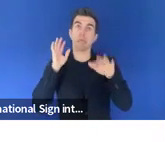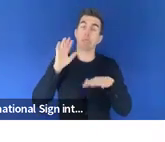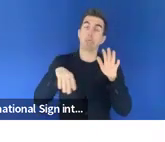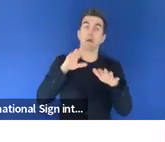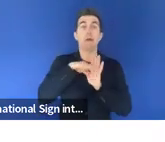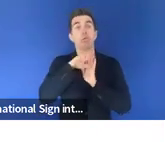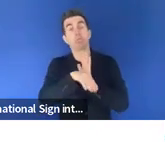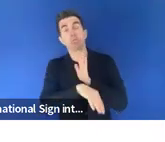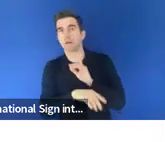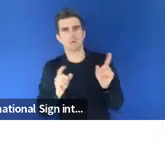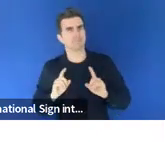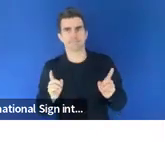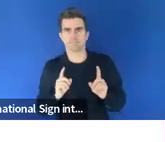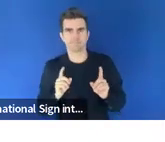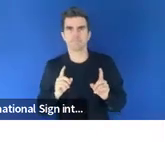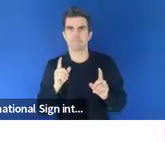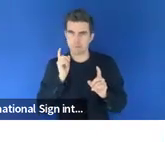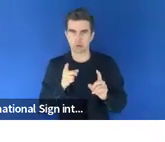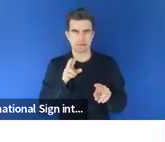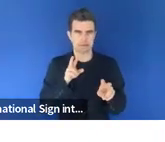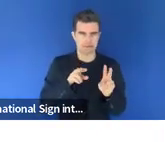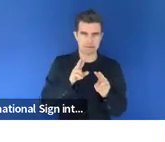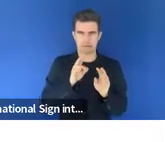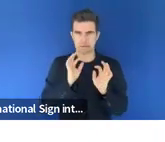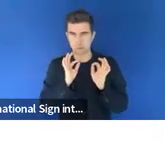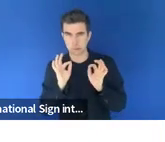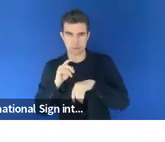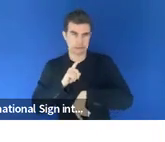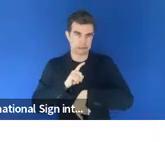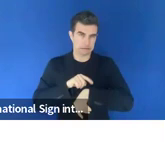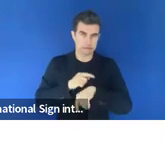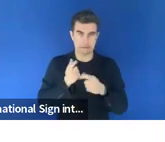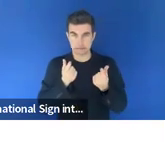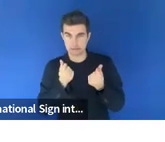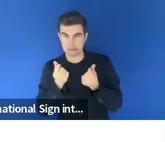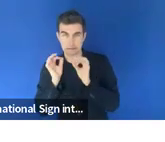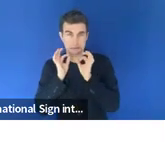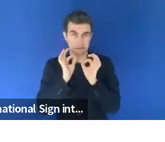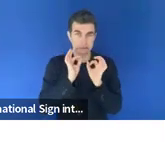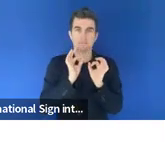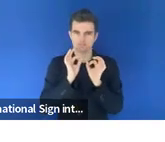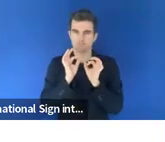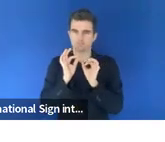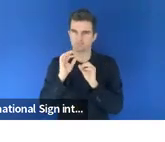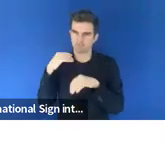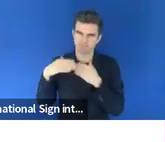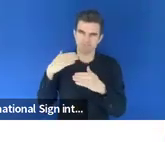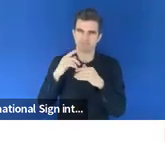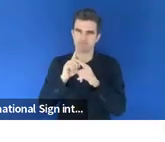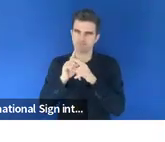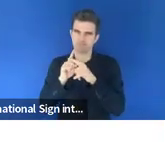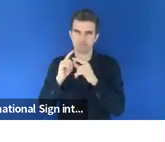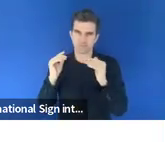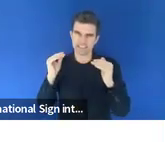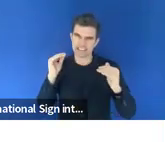maximum level of efficiency. Thank you to those of you who responded to the poll. Really appreciate it. As Margaret mentioned in the first part of